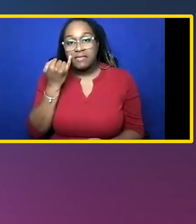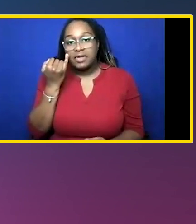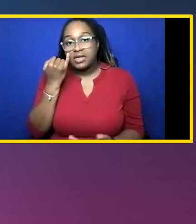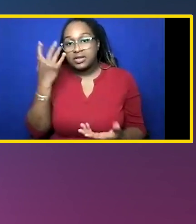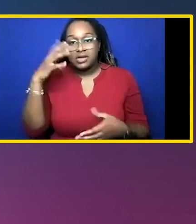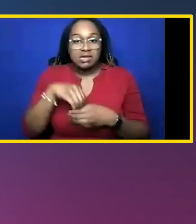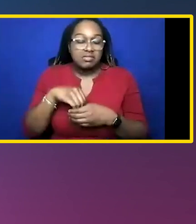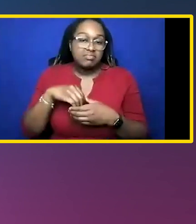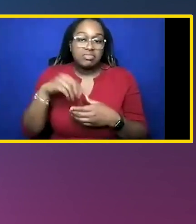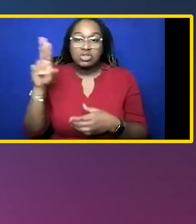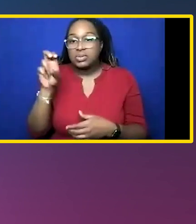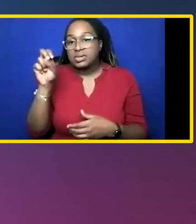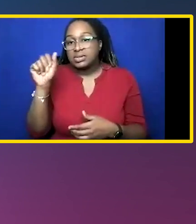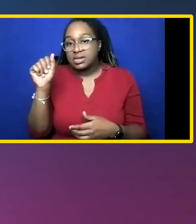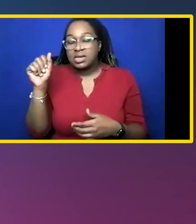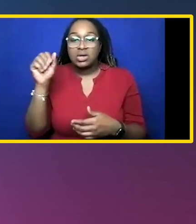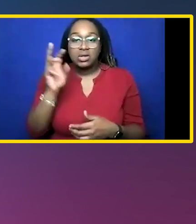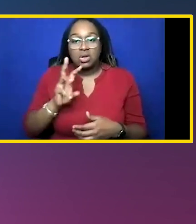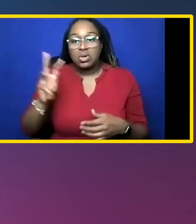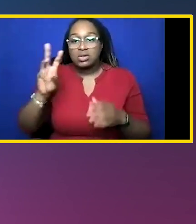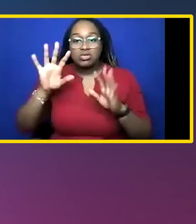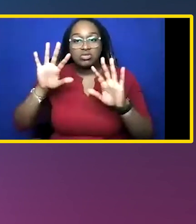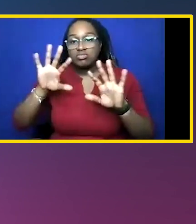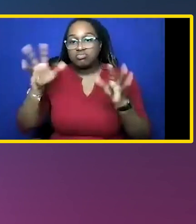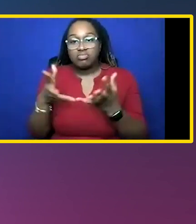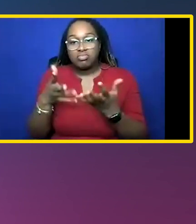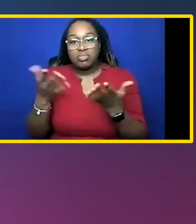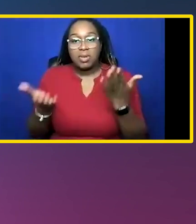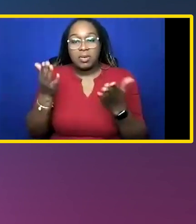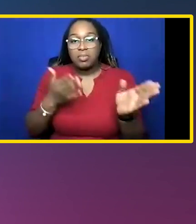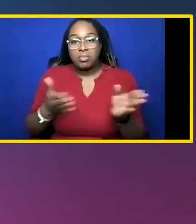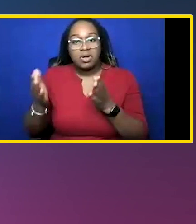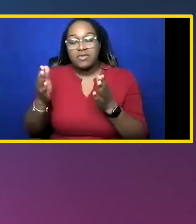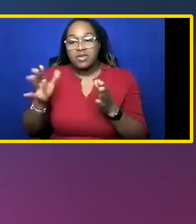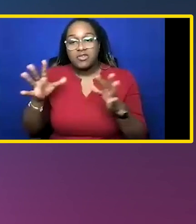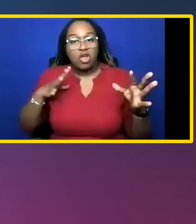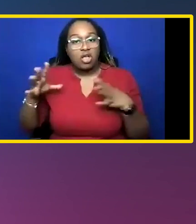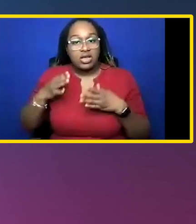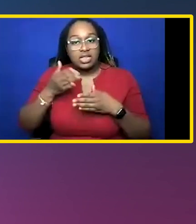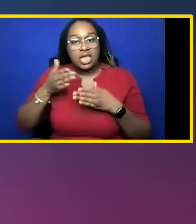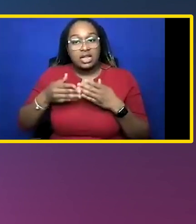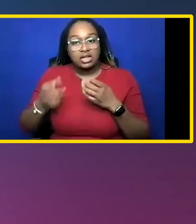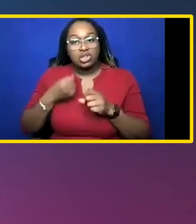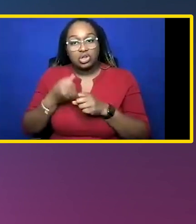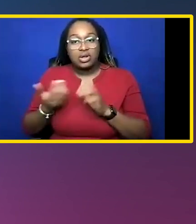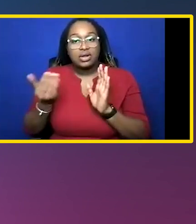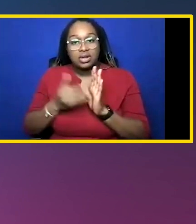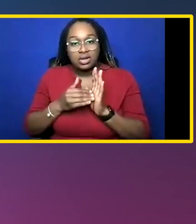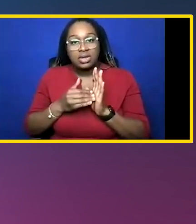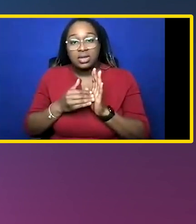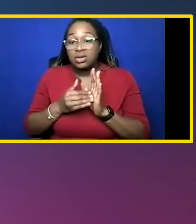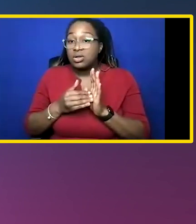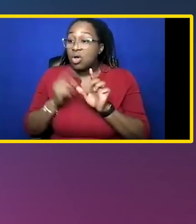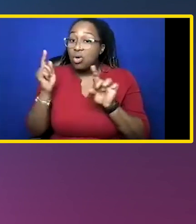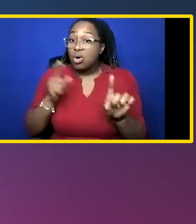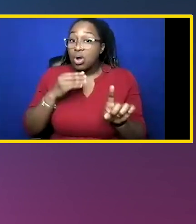the context of the United States and a Western paradigm, maybe you're preparing for some holidays at the end of this year again. And they're going home and